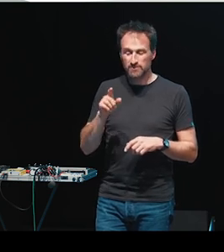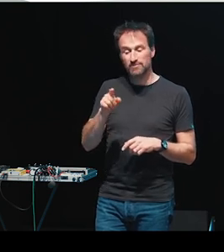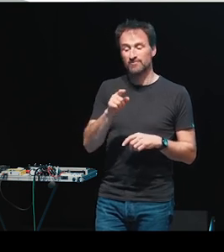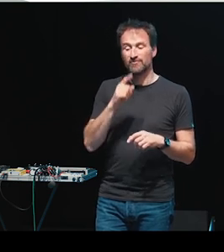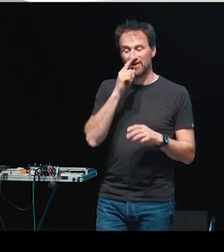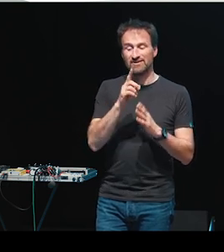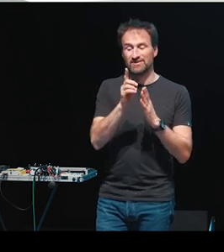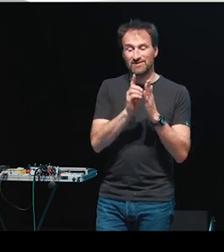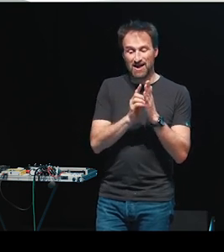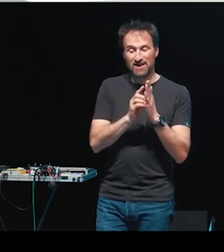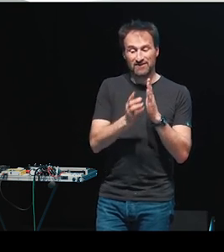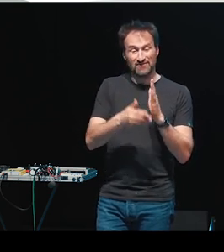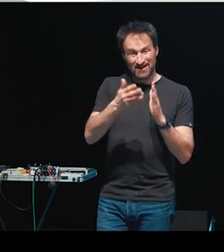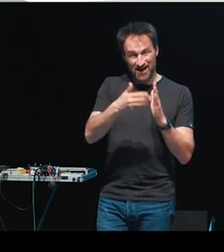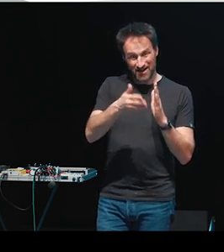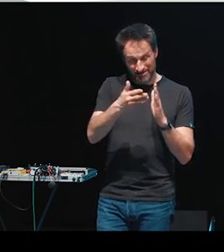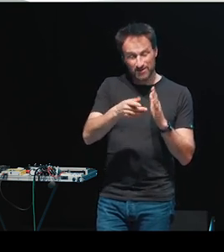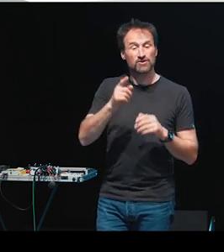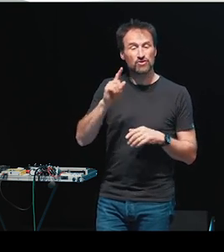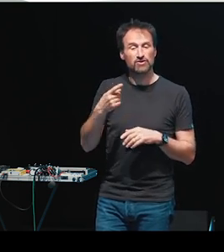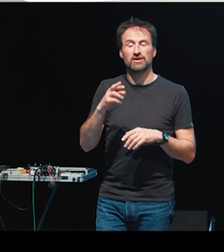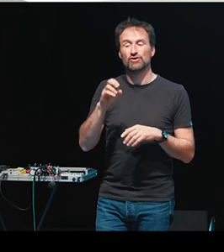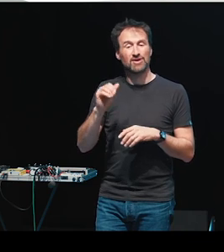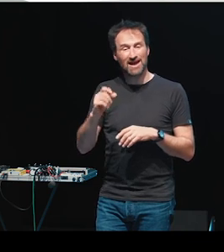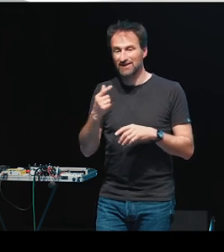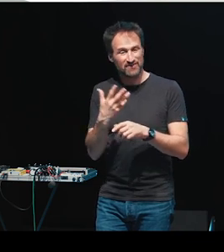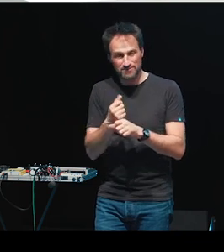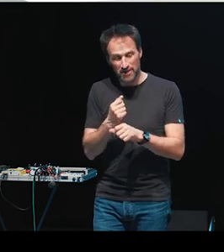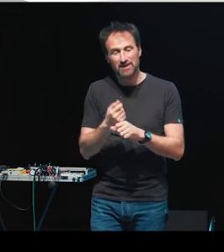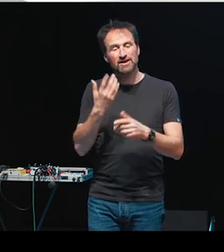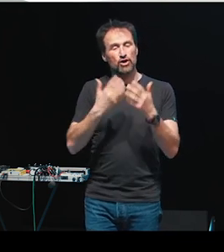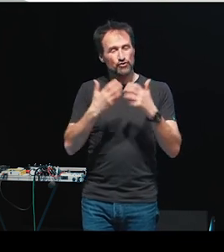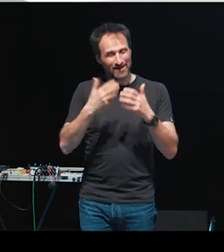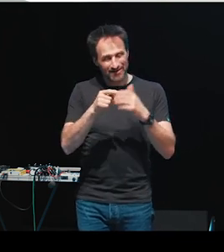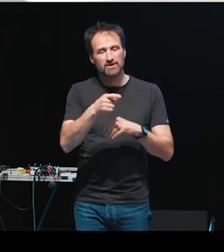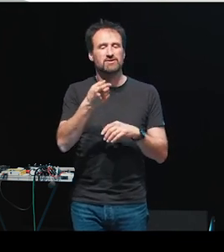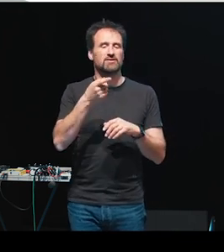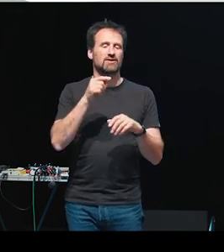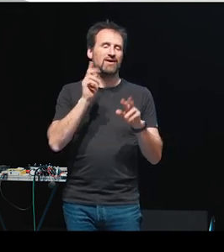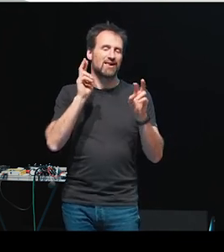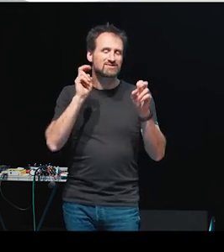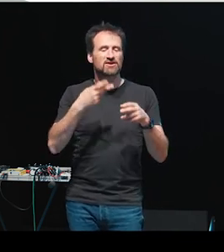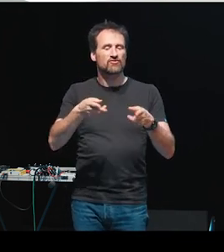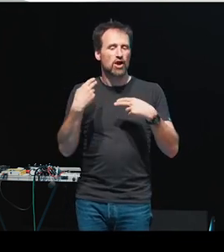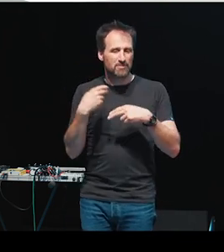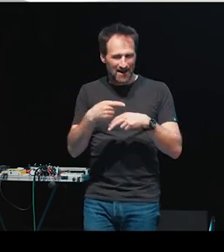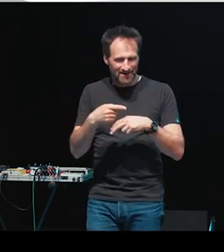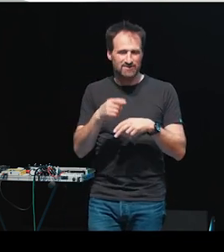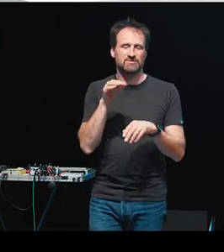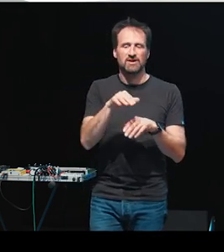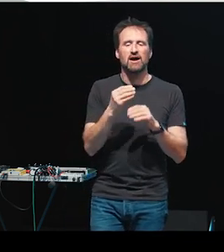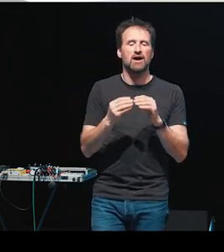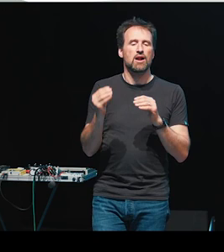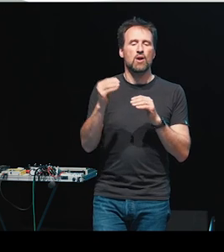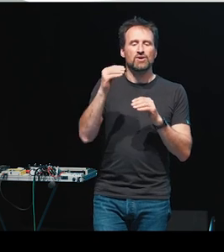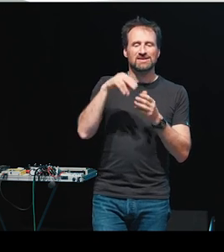loaded. And then what React does is render the closest fallback, which has a loading state until